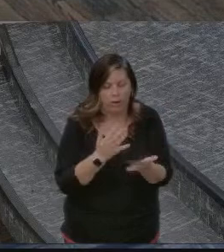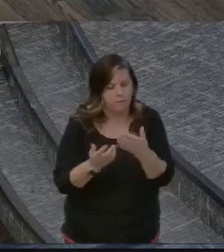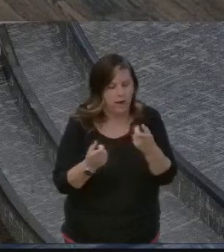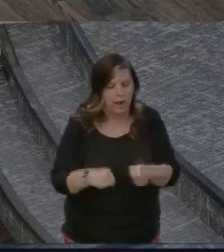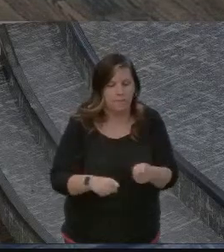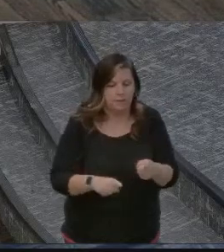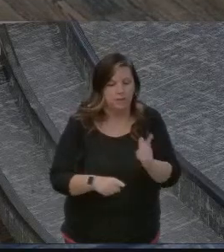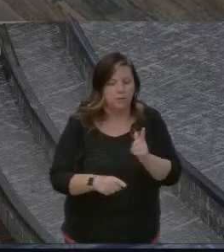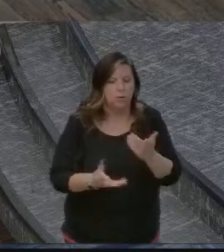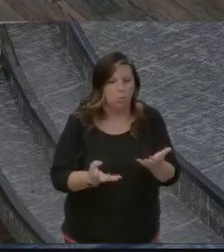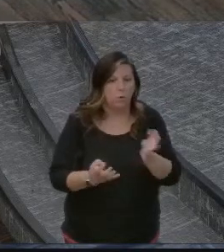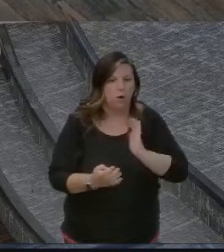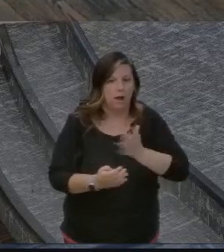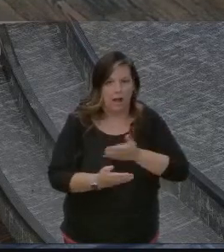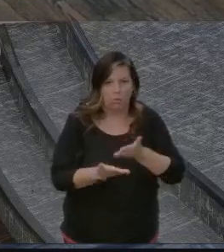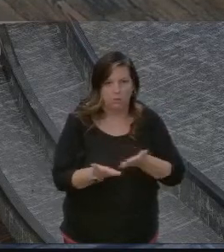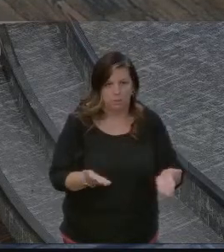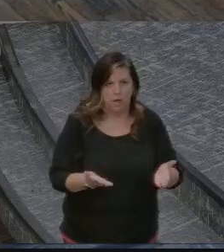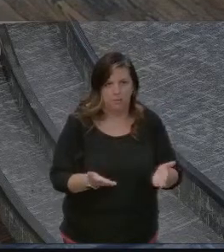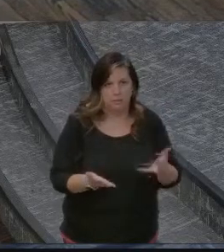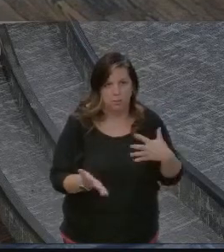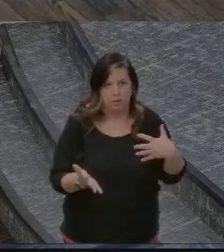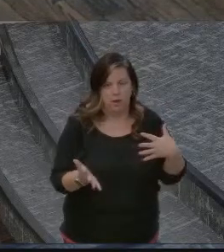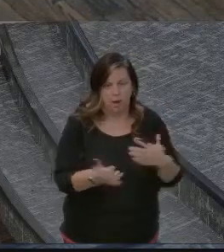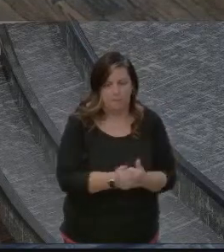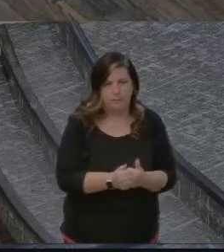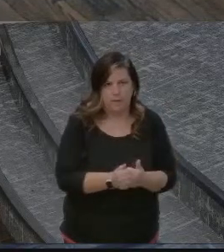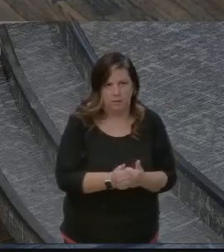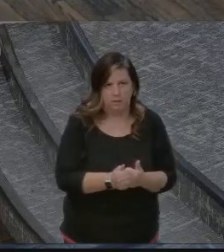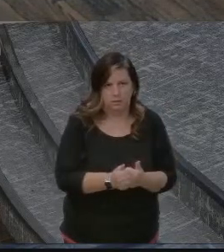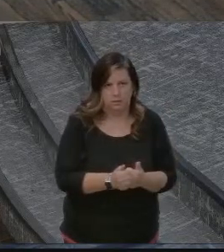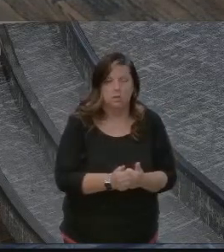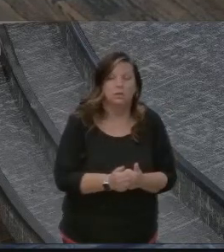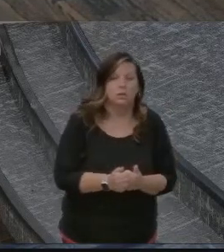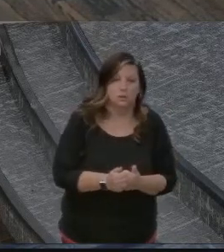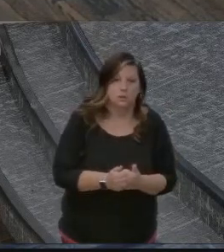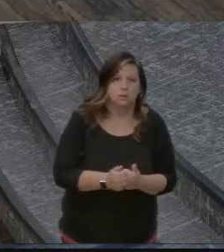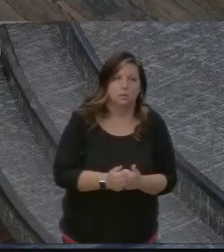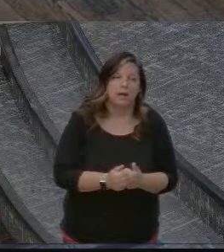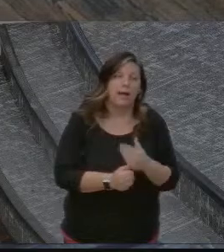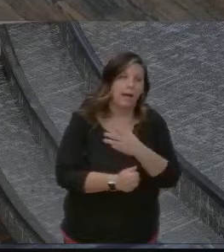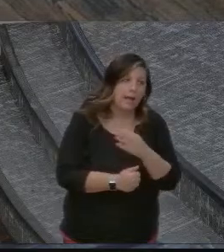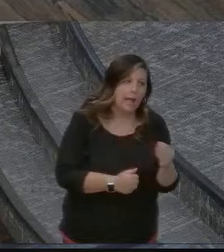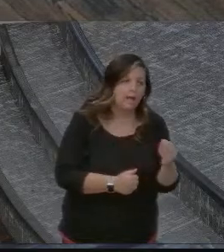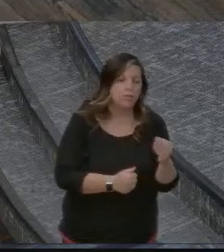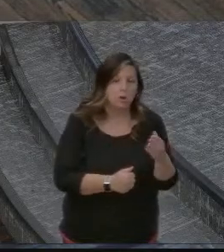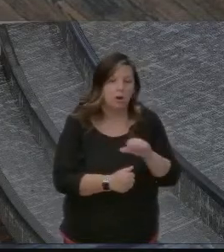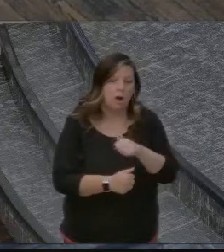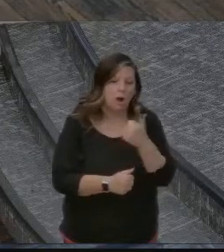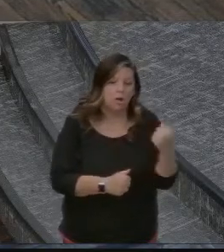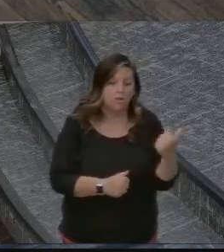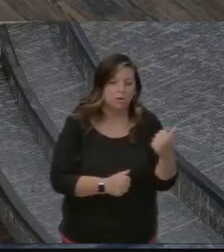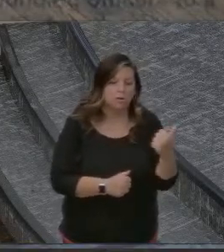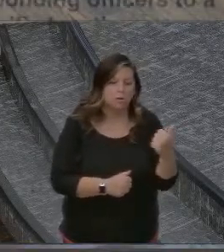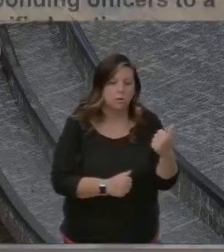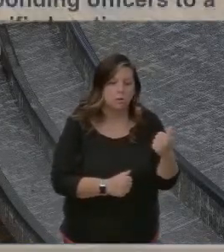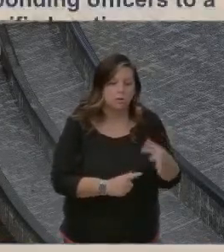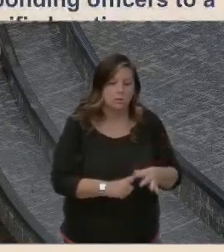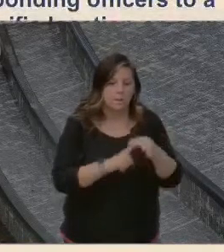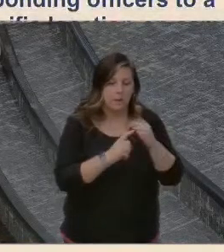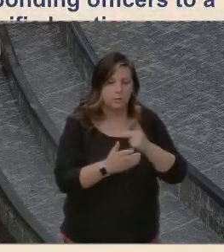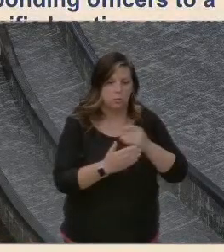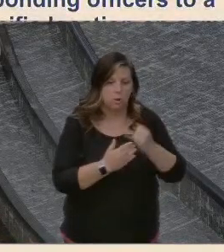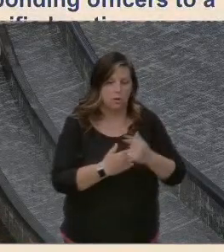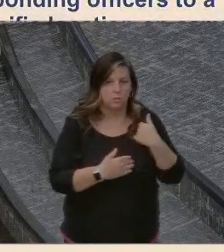date. And then there are other special projects that we're looking at. One of those is school